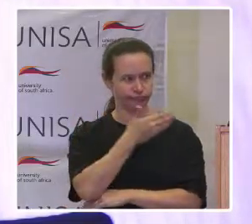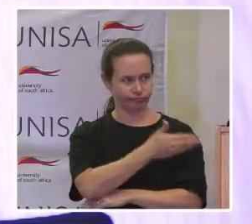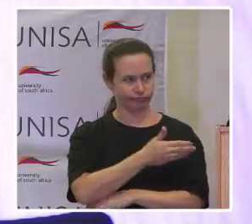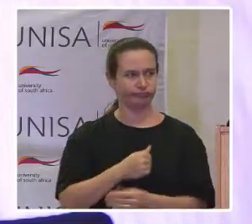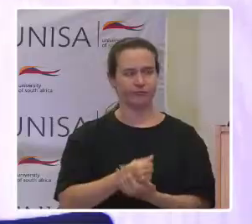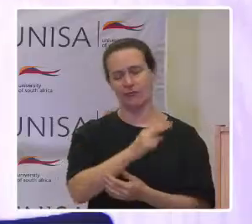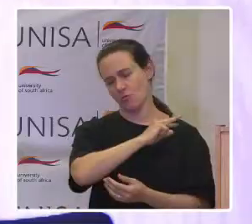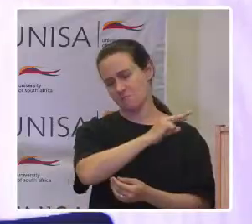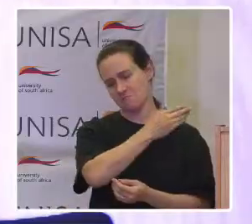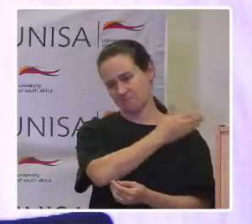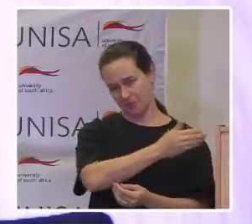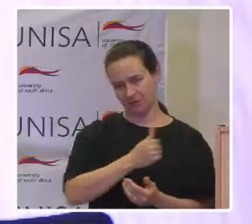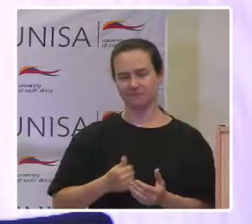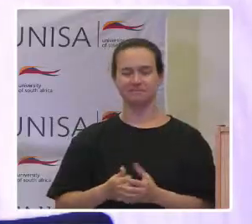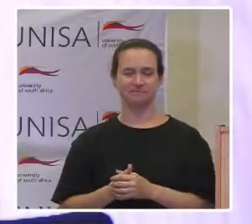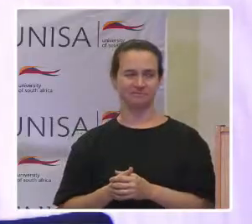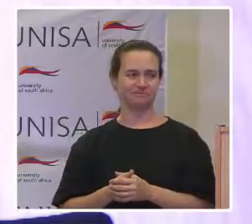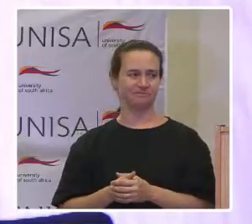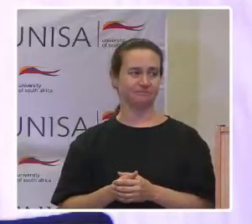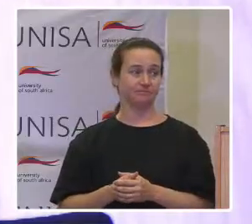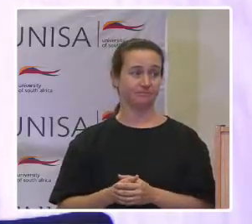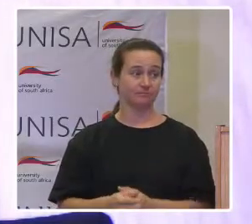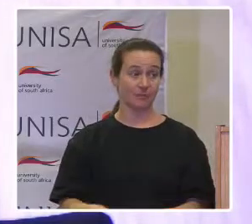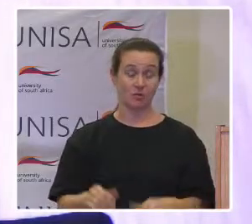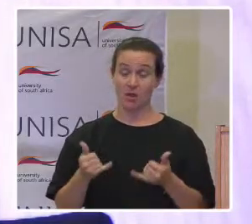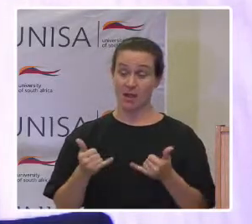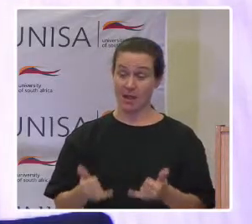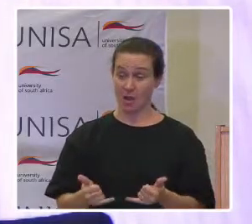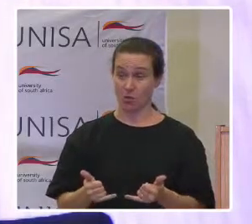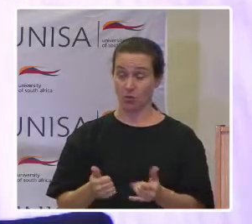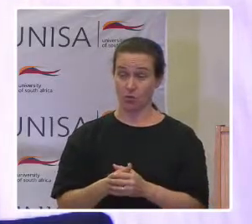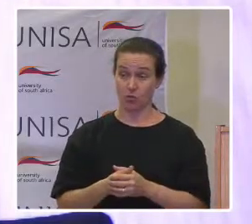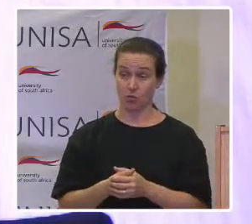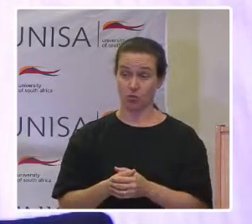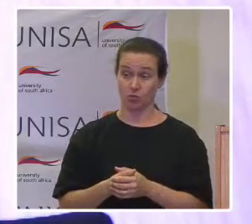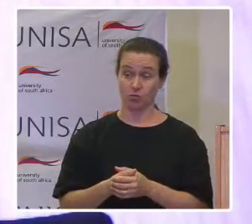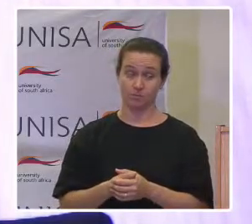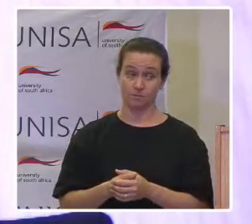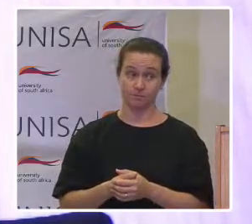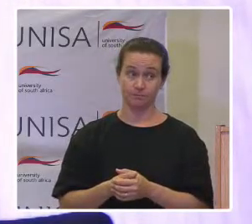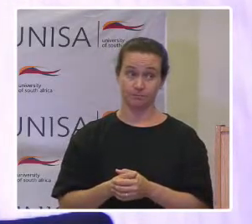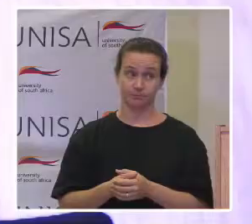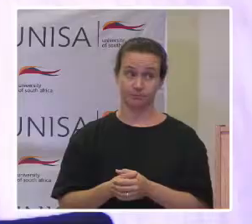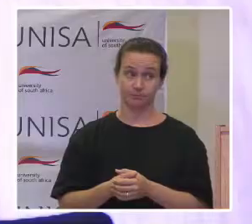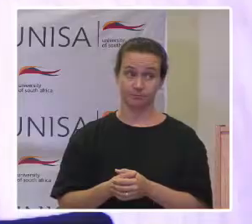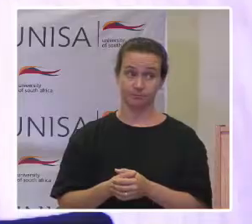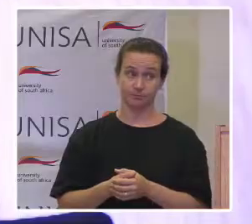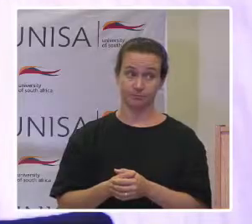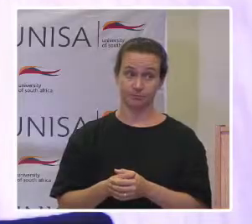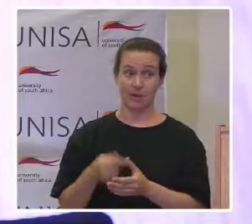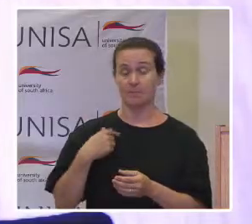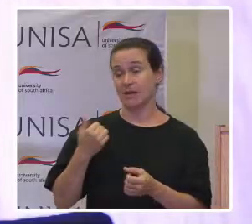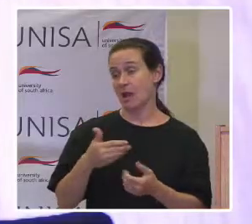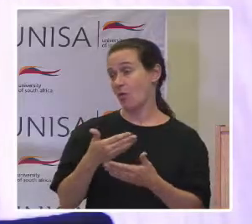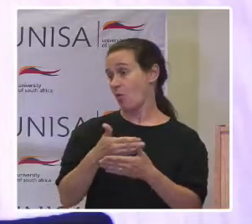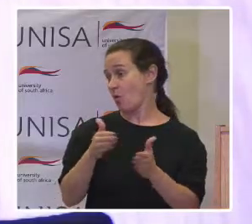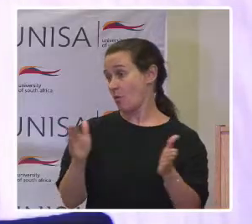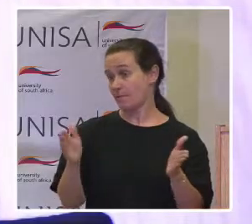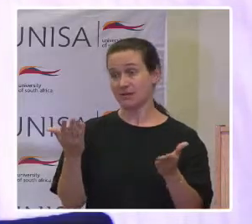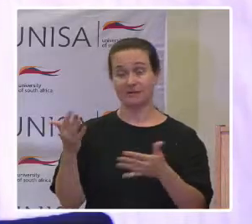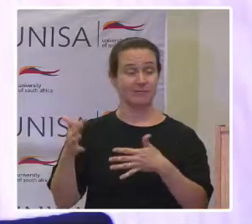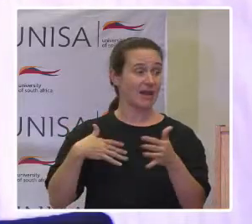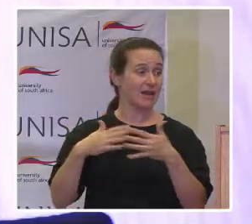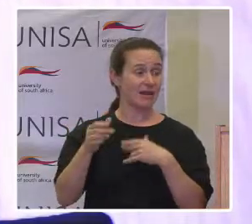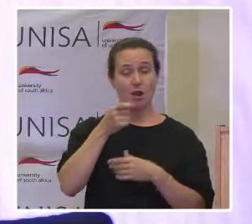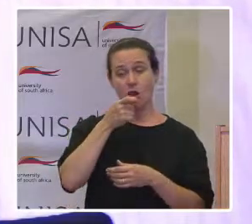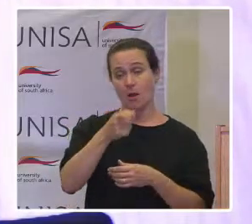Lufuno and Mr. Rees. At this moment, allow me, ladies and gentlemen, to open up for